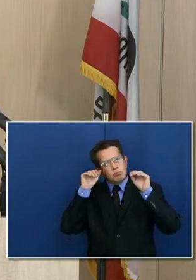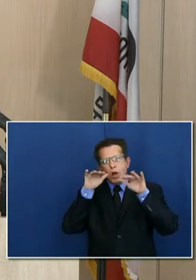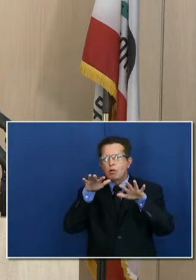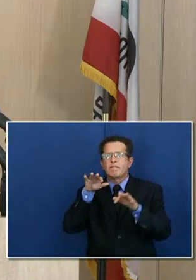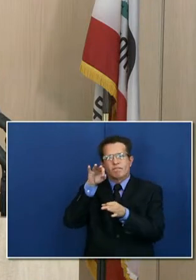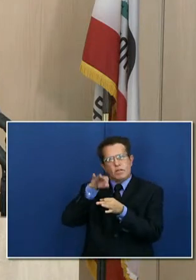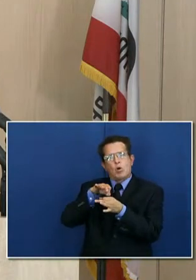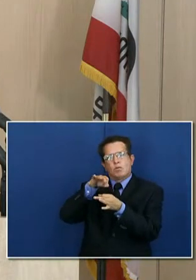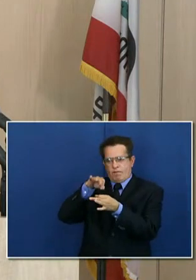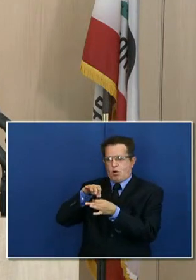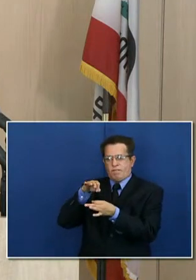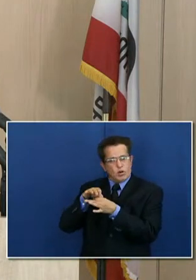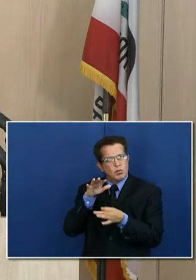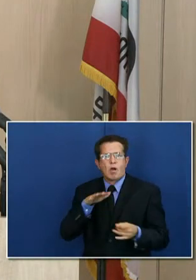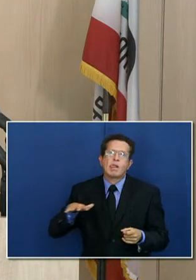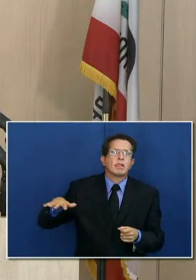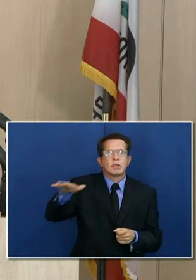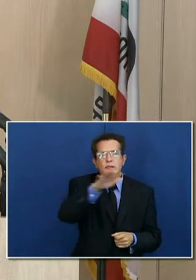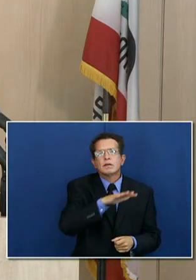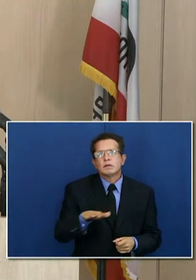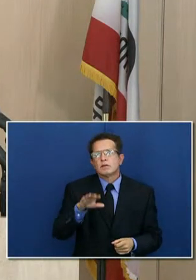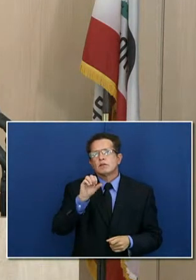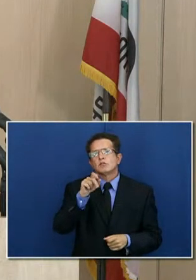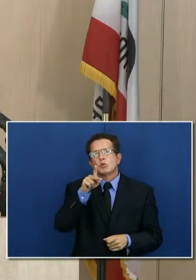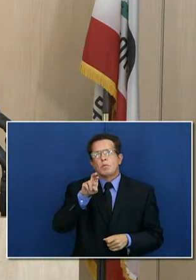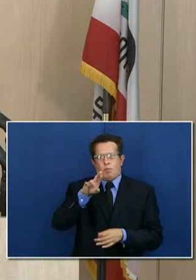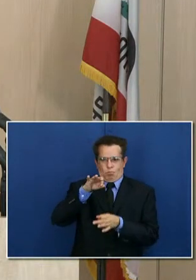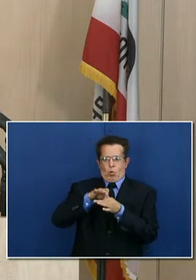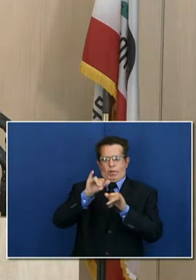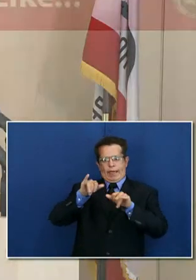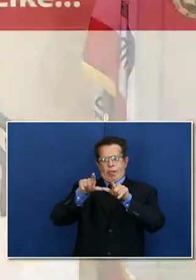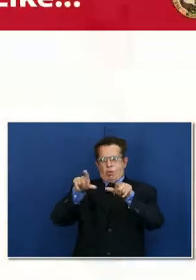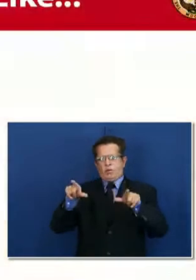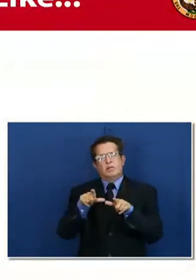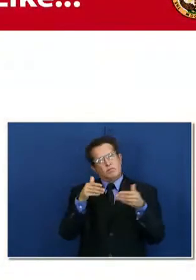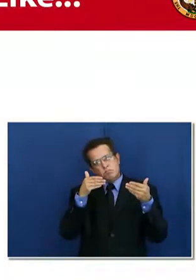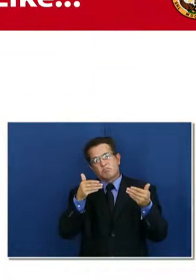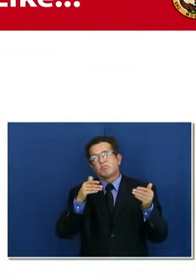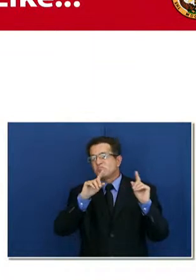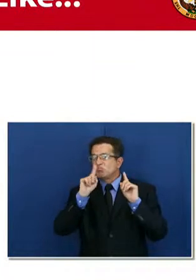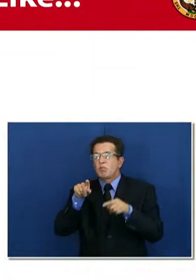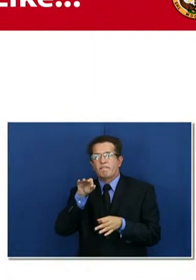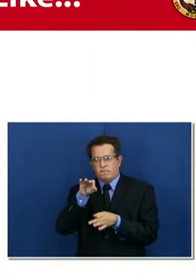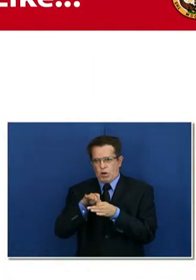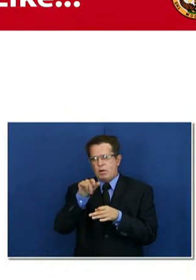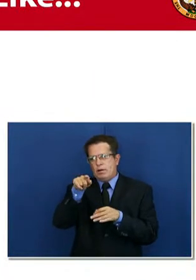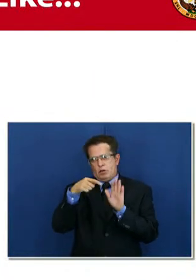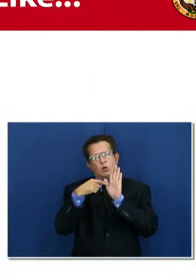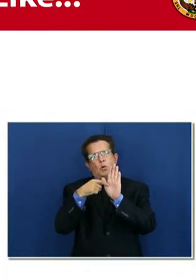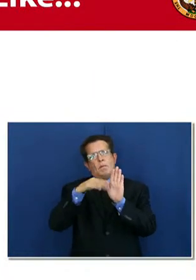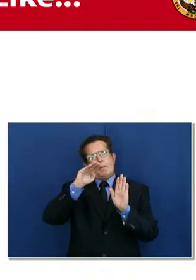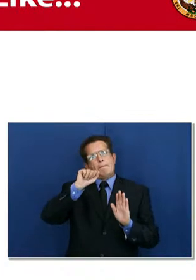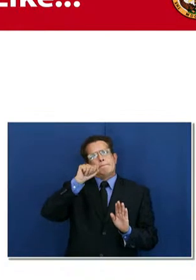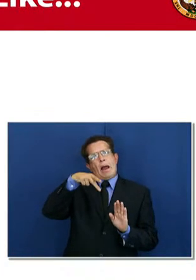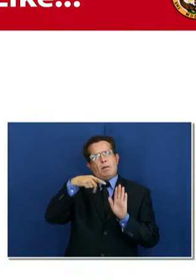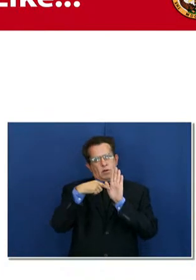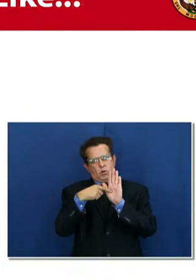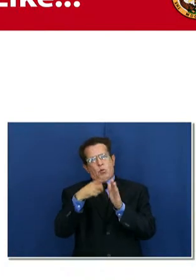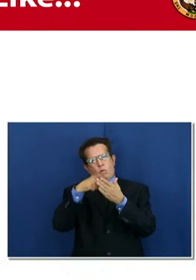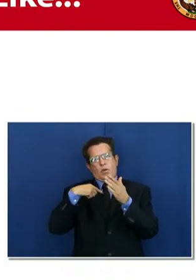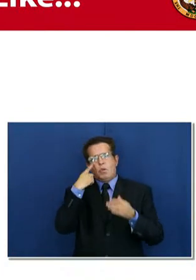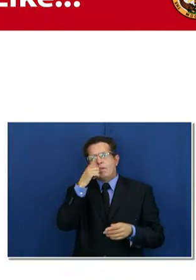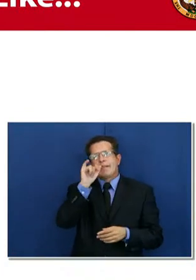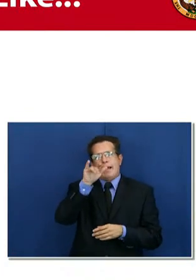polls locations. And then next slide. All right, this is what it's going to look like in terms of voting in